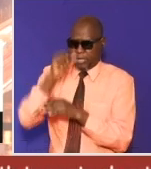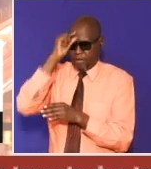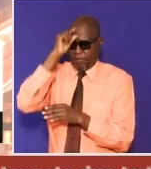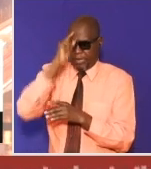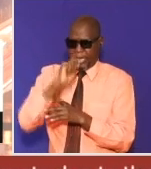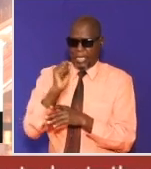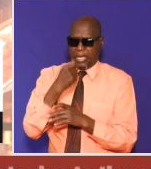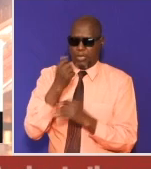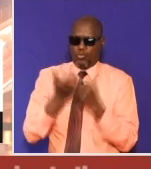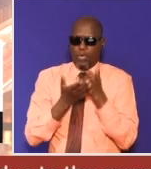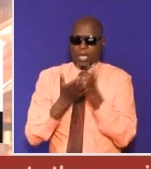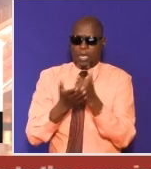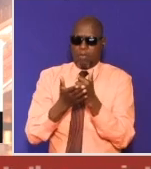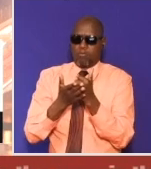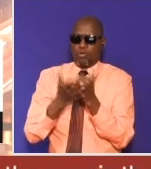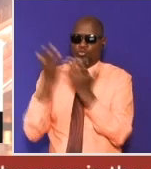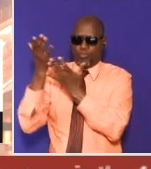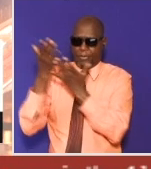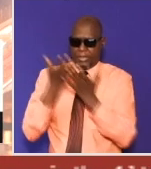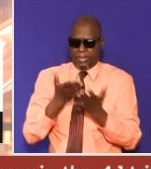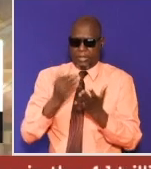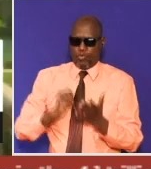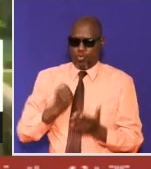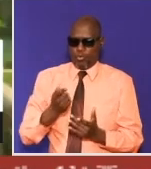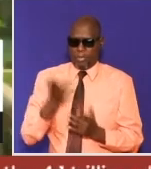Kenya to intervene by helping them to bring their daughter back home.